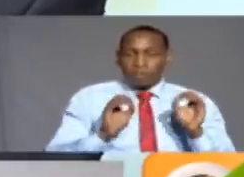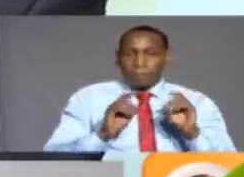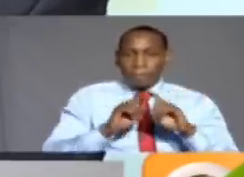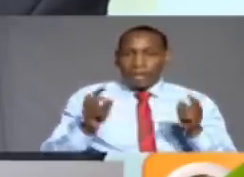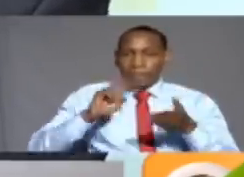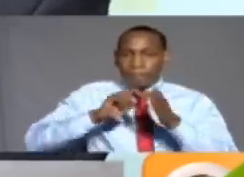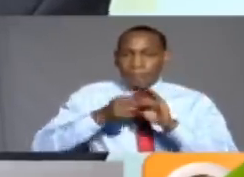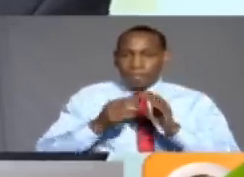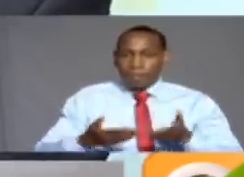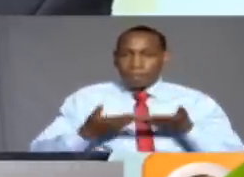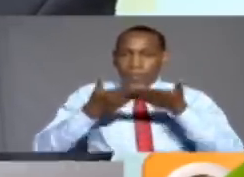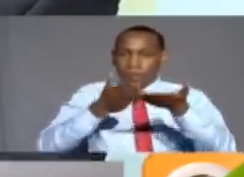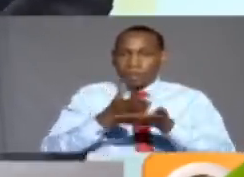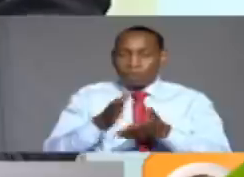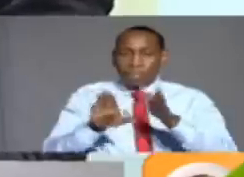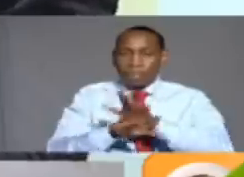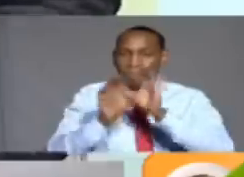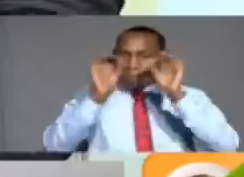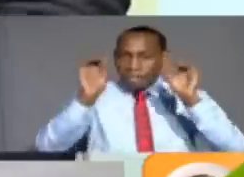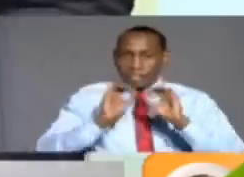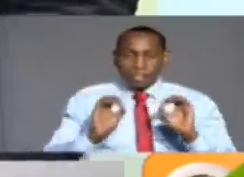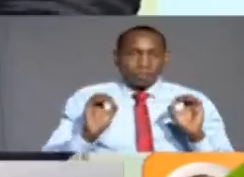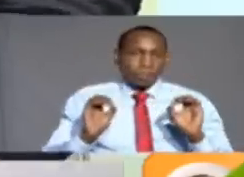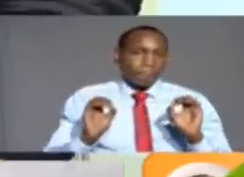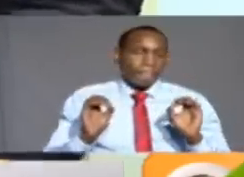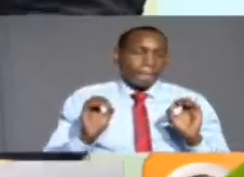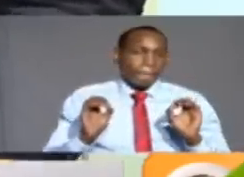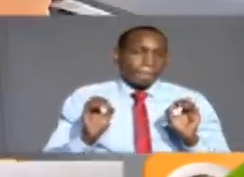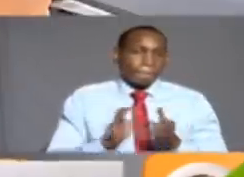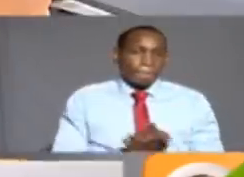don't come through the deputy president. You see, okay. So but